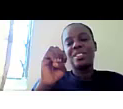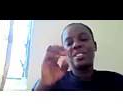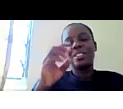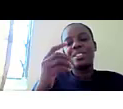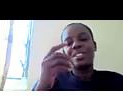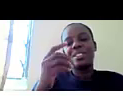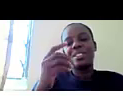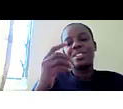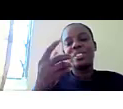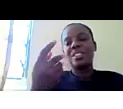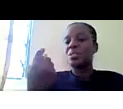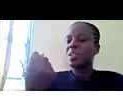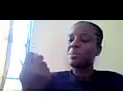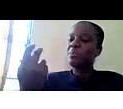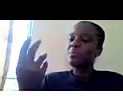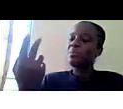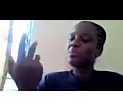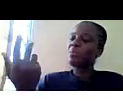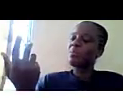Okay.